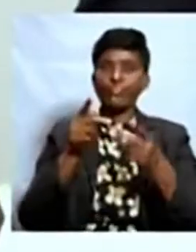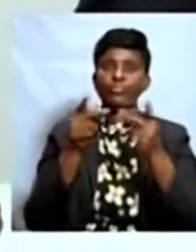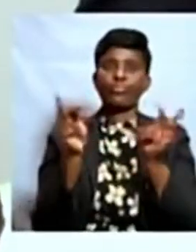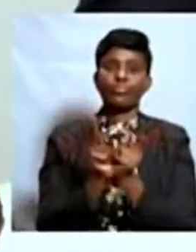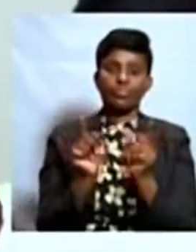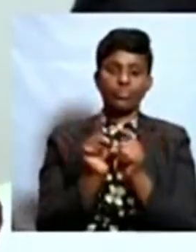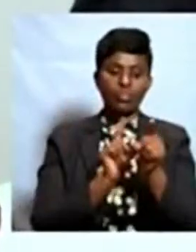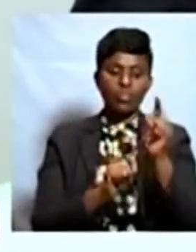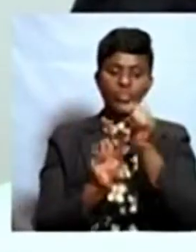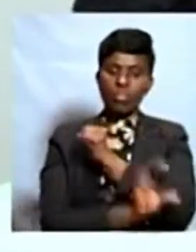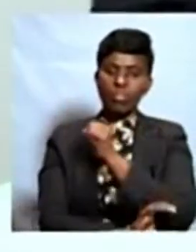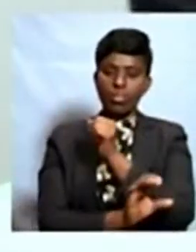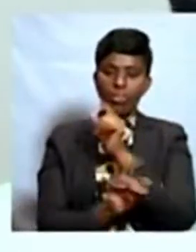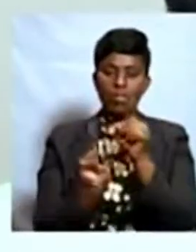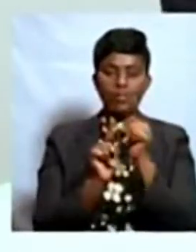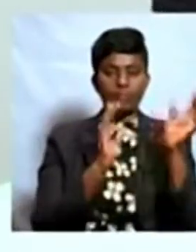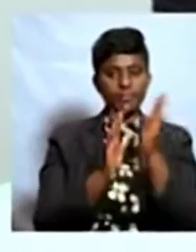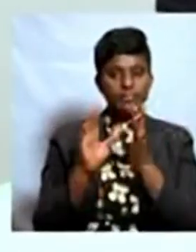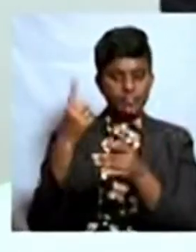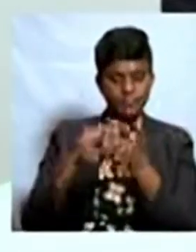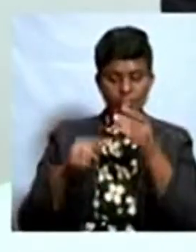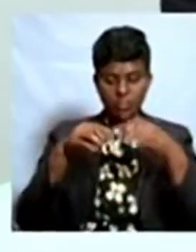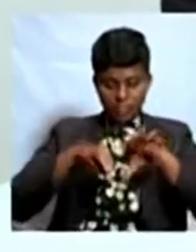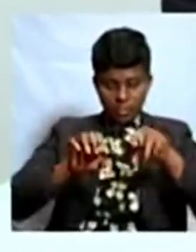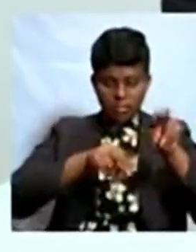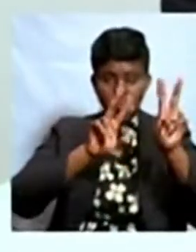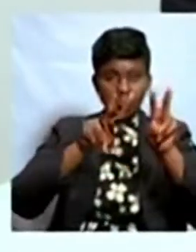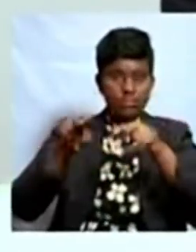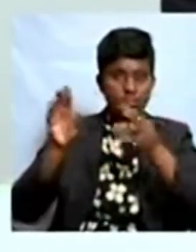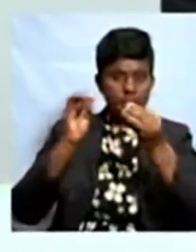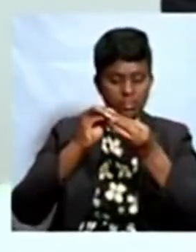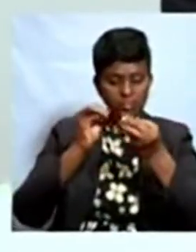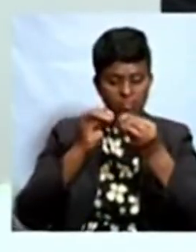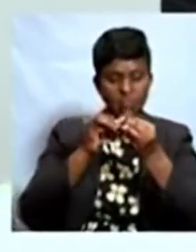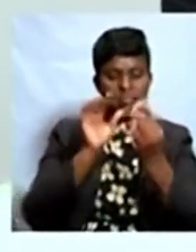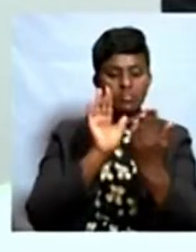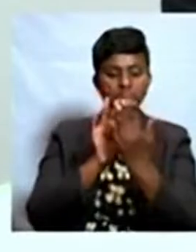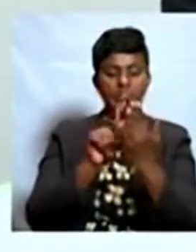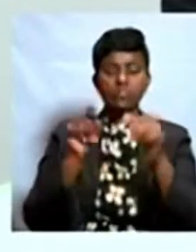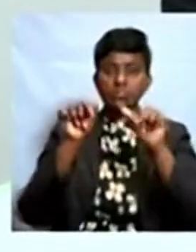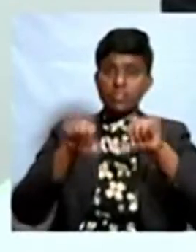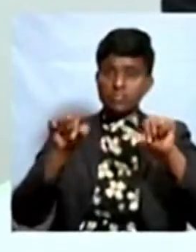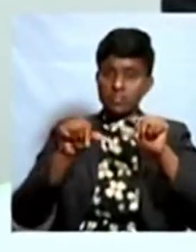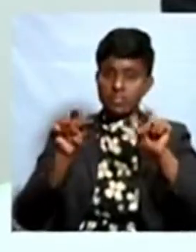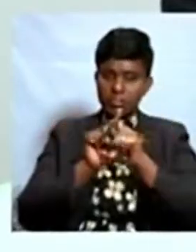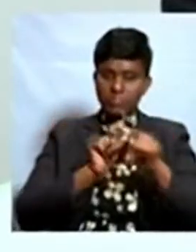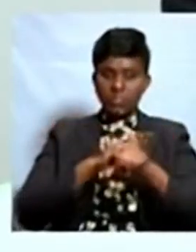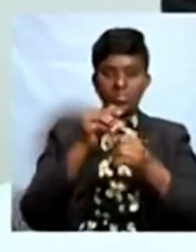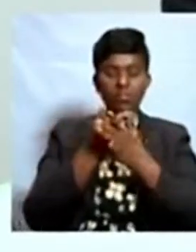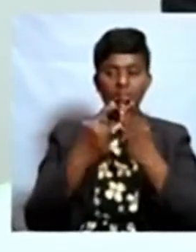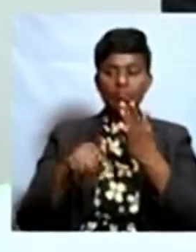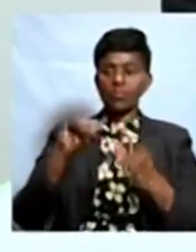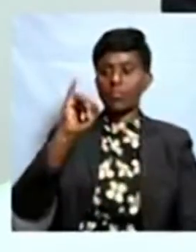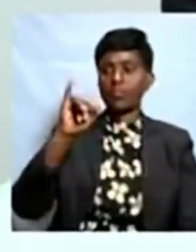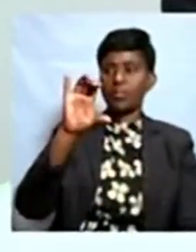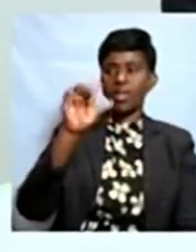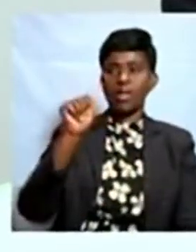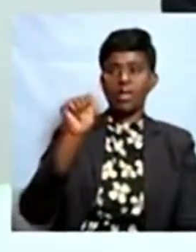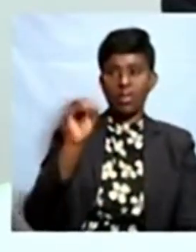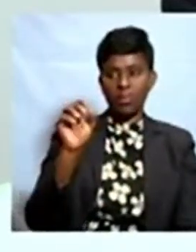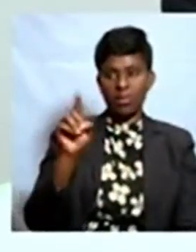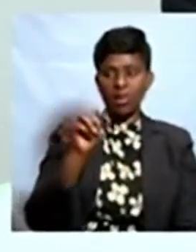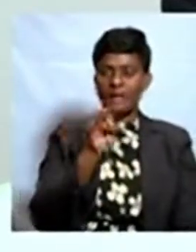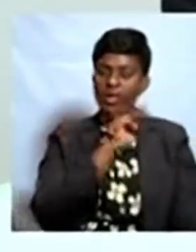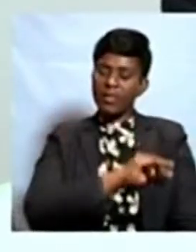and the country is scheduled for continuous monitoring approach, audit, and an ICAO coordinated validation